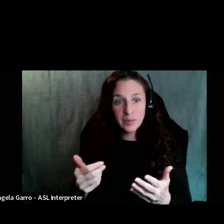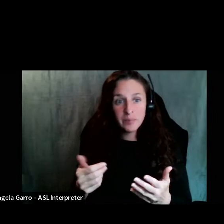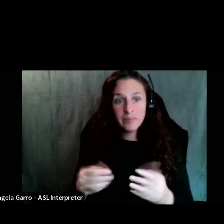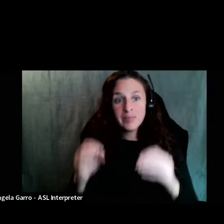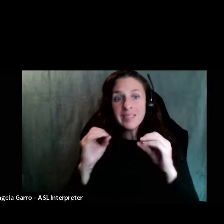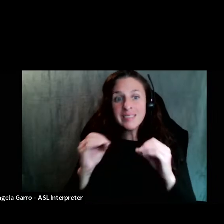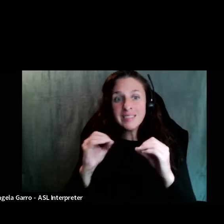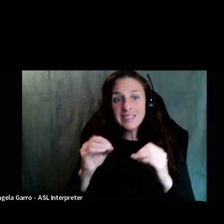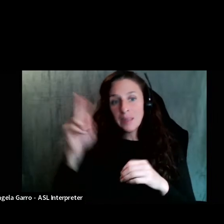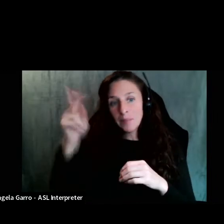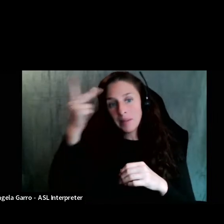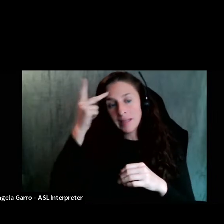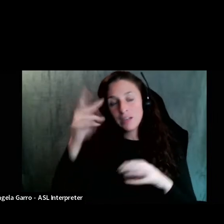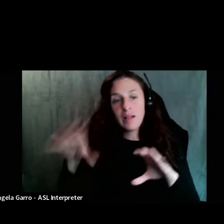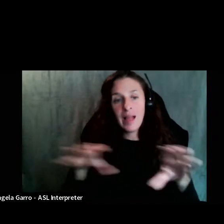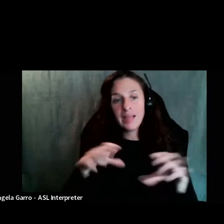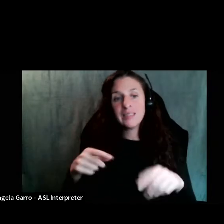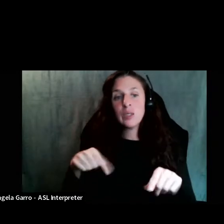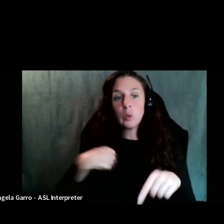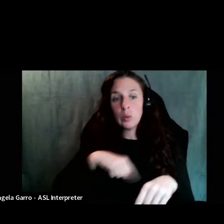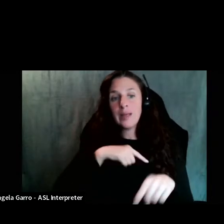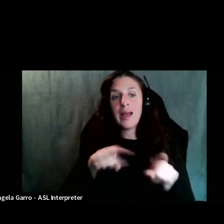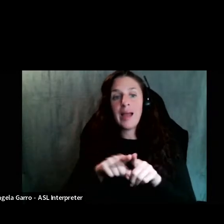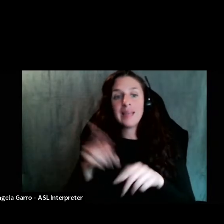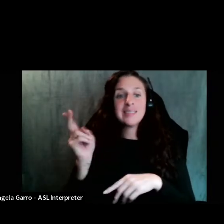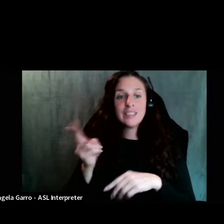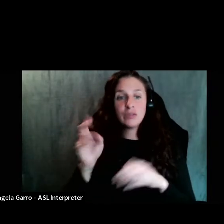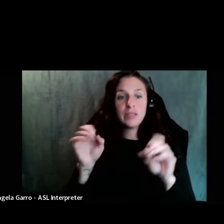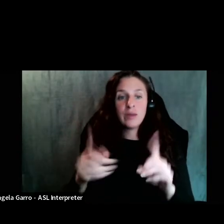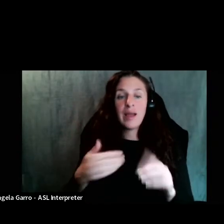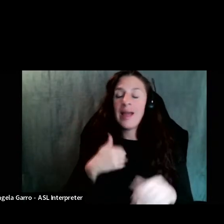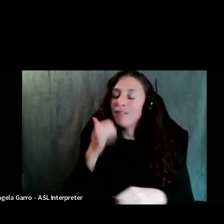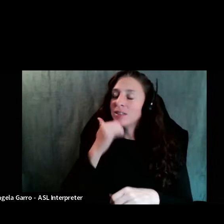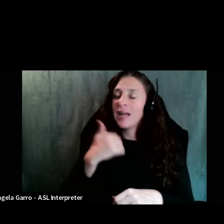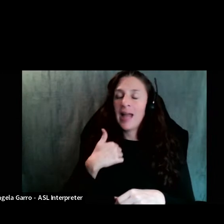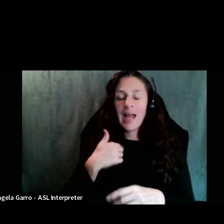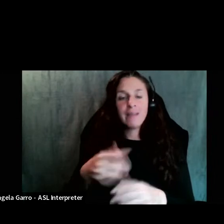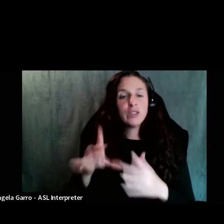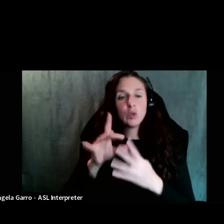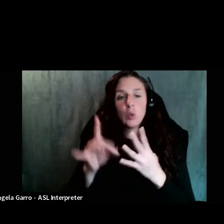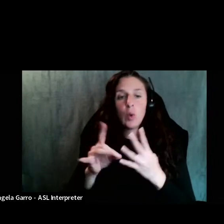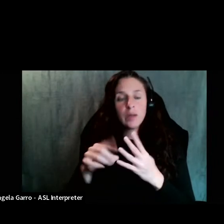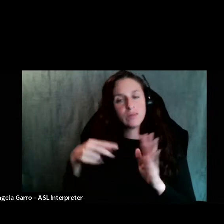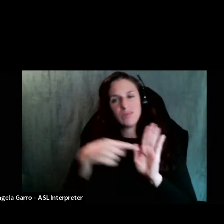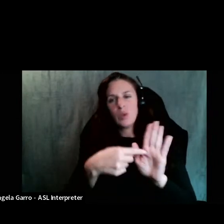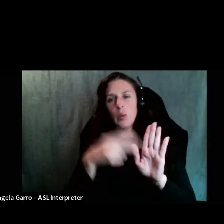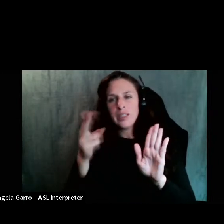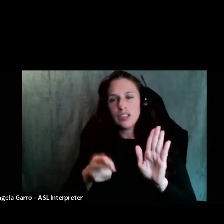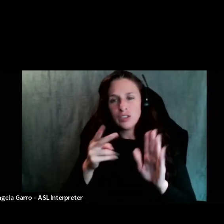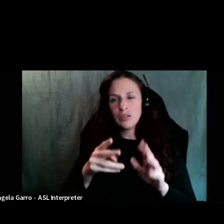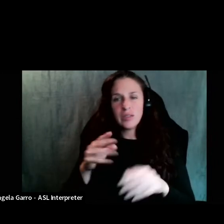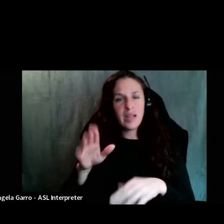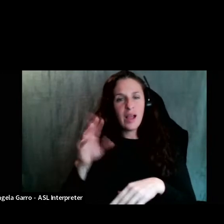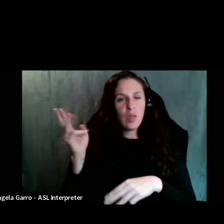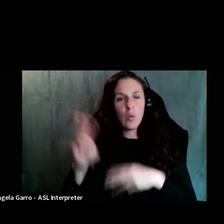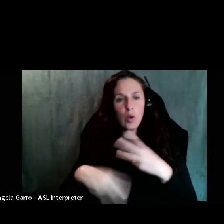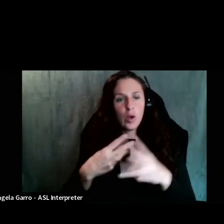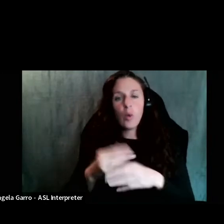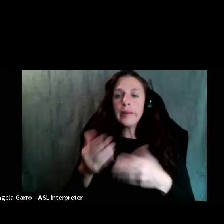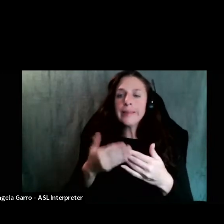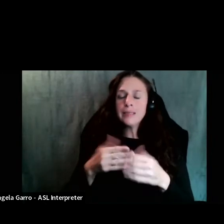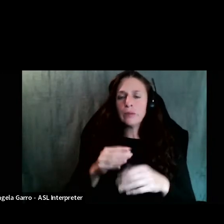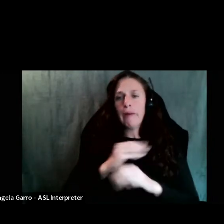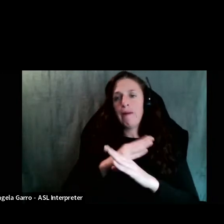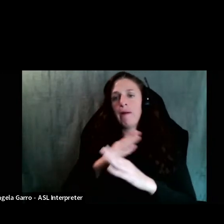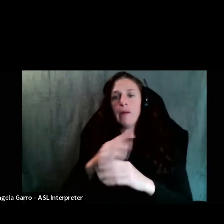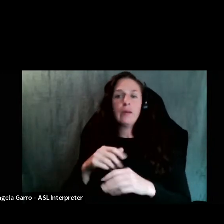Teaching is a political act. We as history educators every day have the choice to shine a light on history and the world, or to take an easy route and avoid anything that